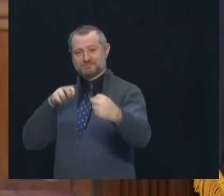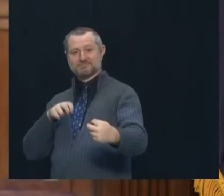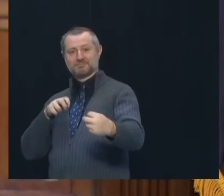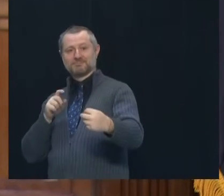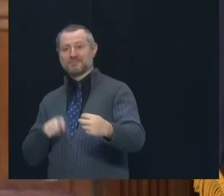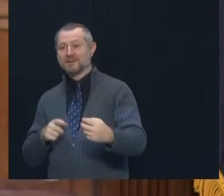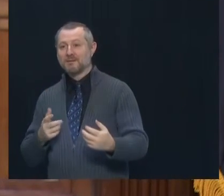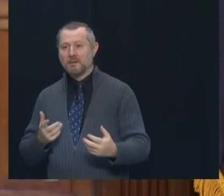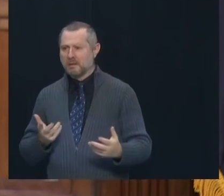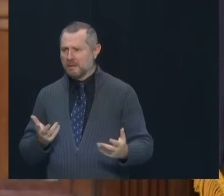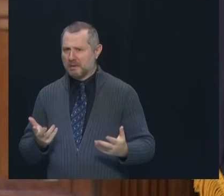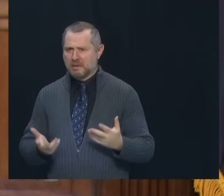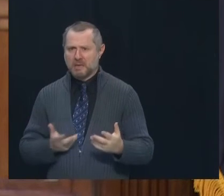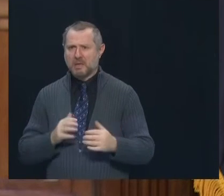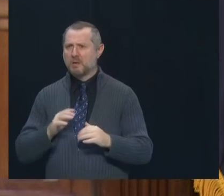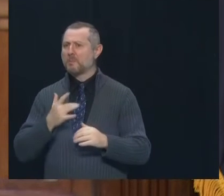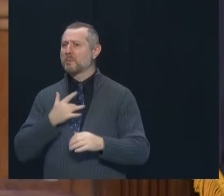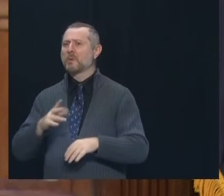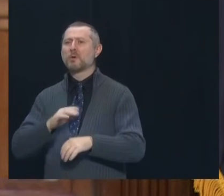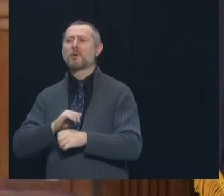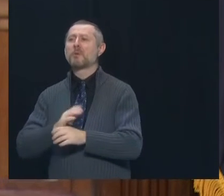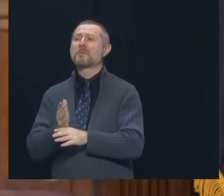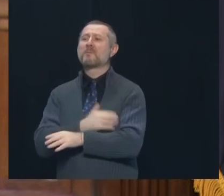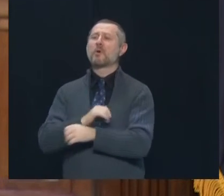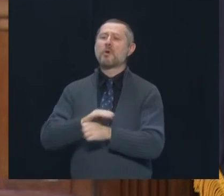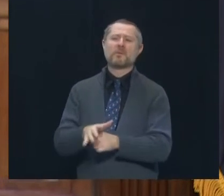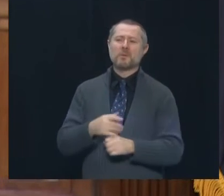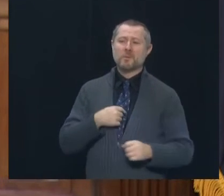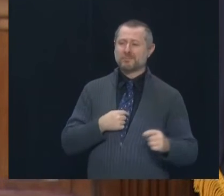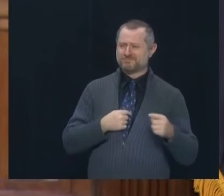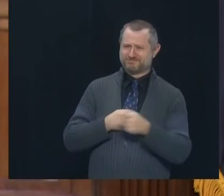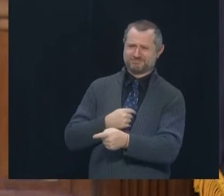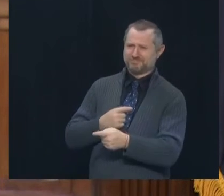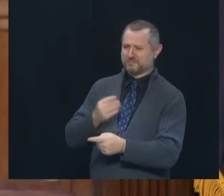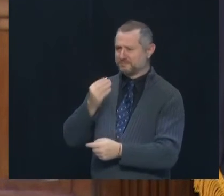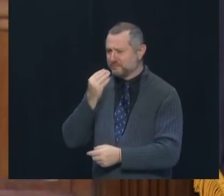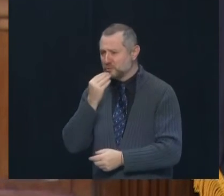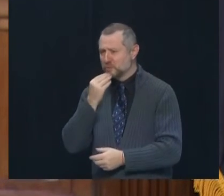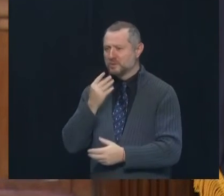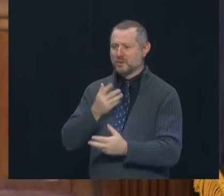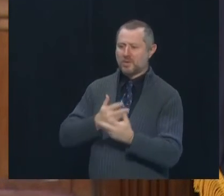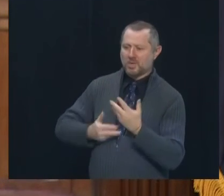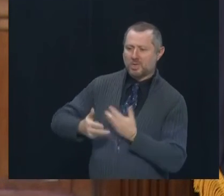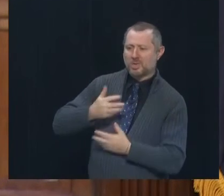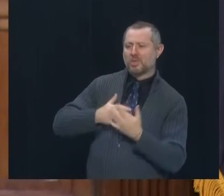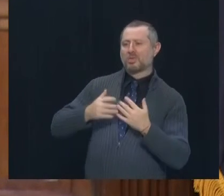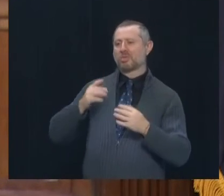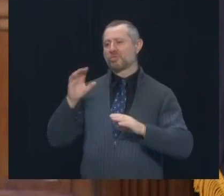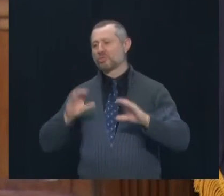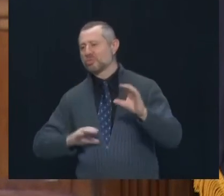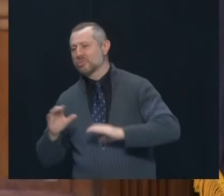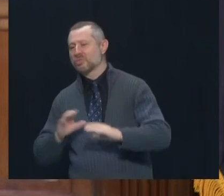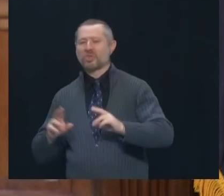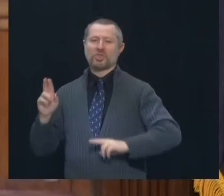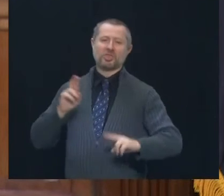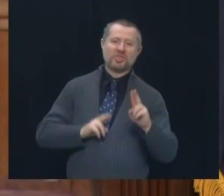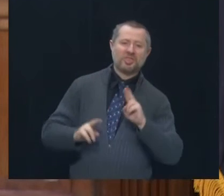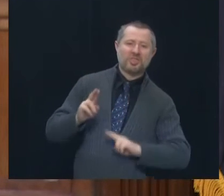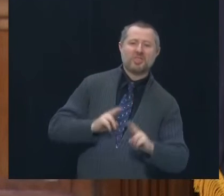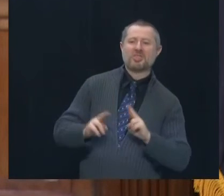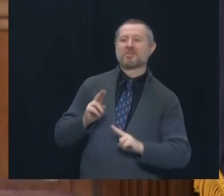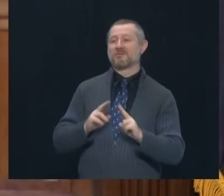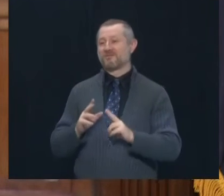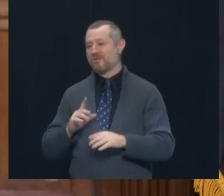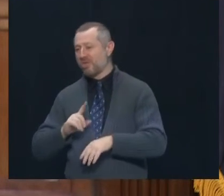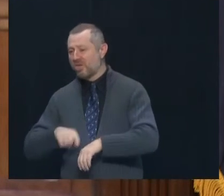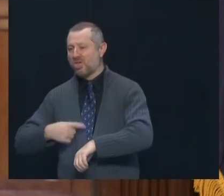You normally go to a restaurant, not just for the food, right? You go there to socialize and hang out and spend time. It's not